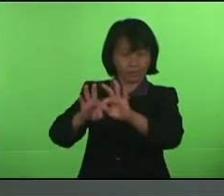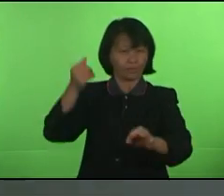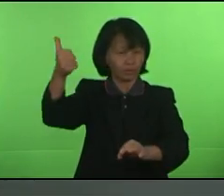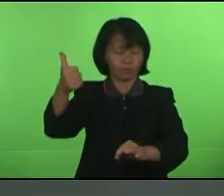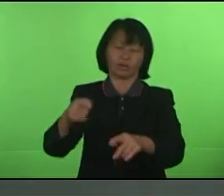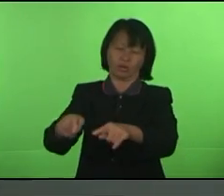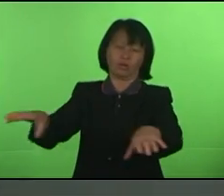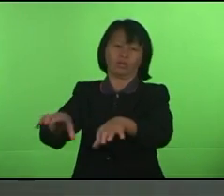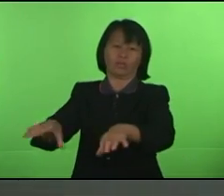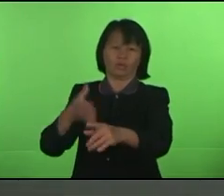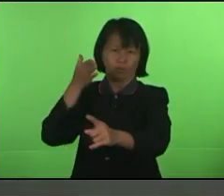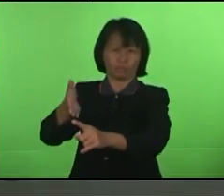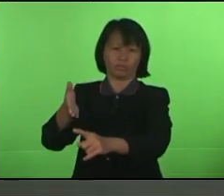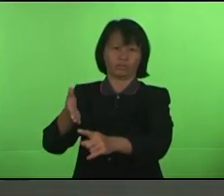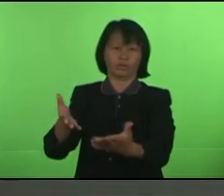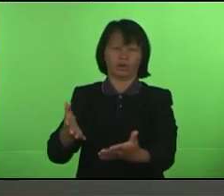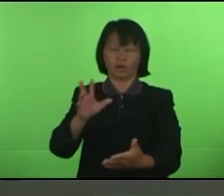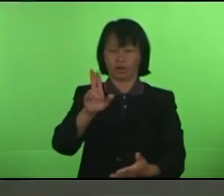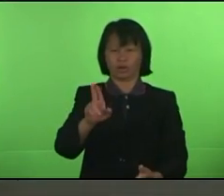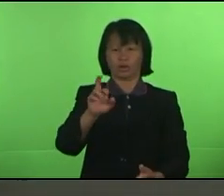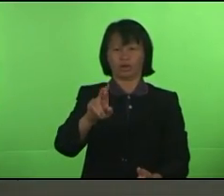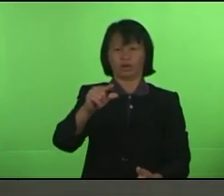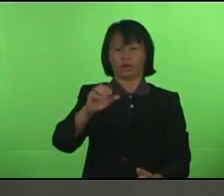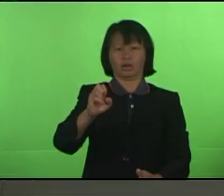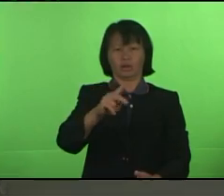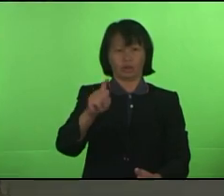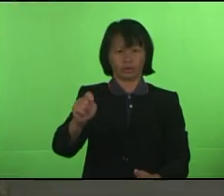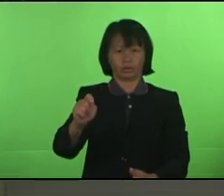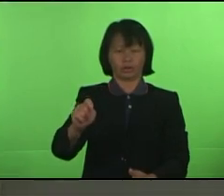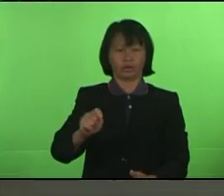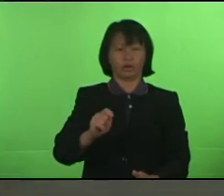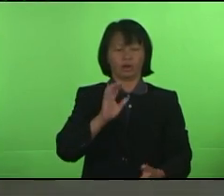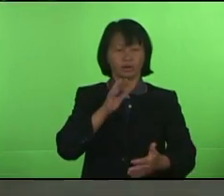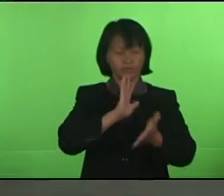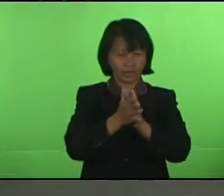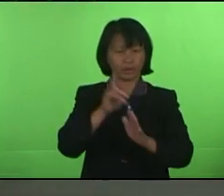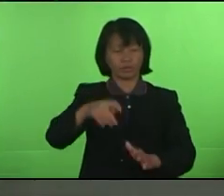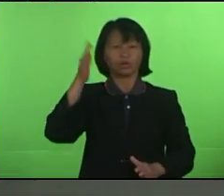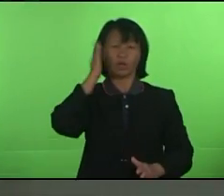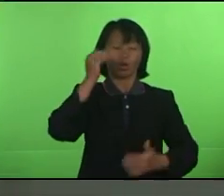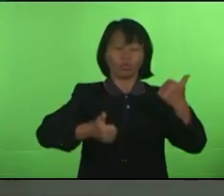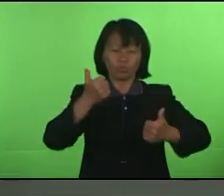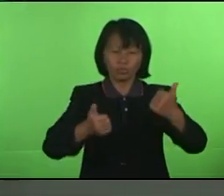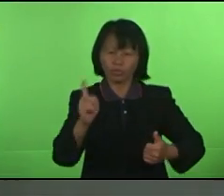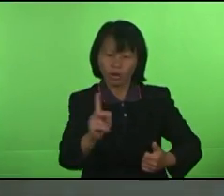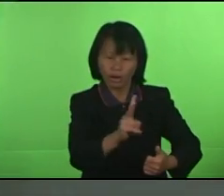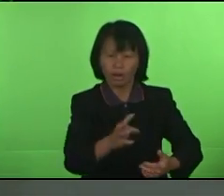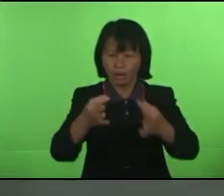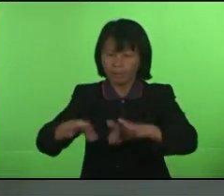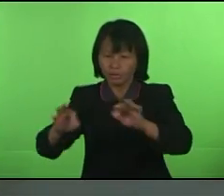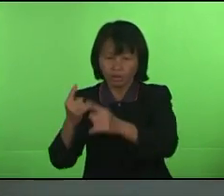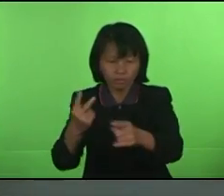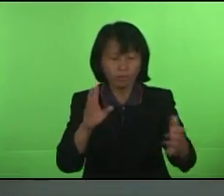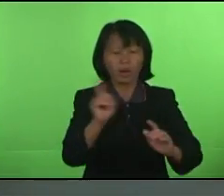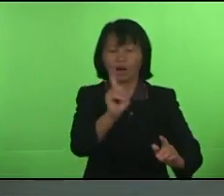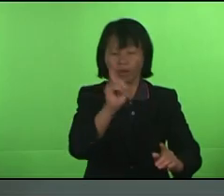the other things. Also important, but not as urgent as others. So you have to know which one in your daily routine, no?